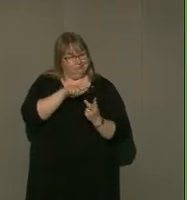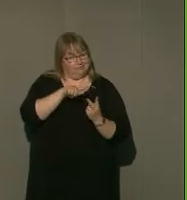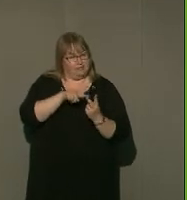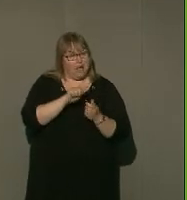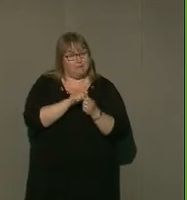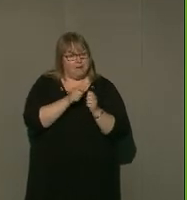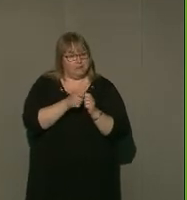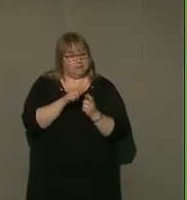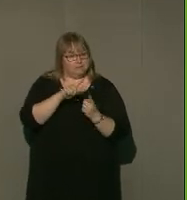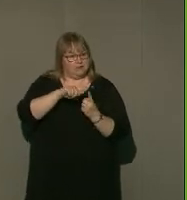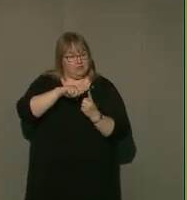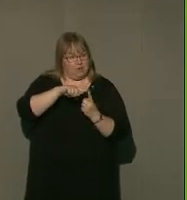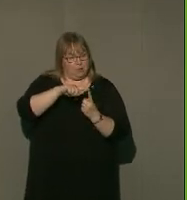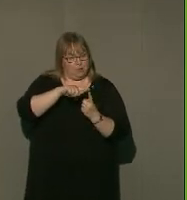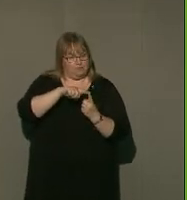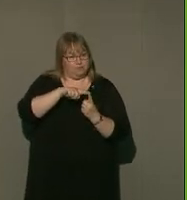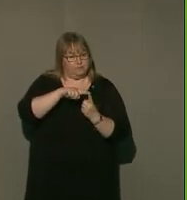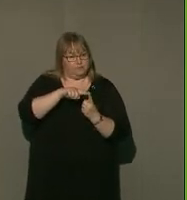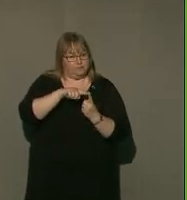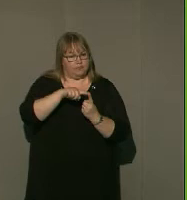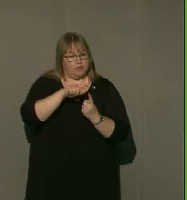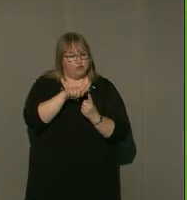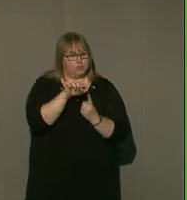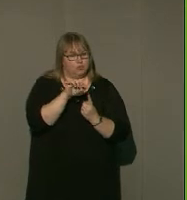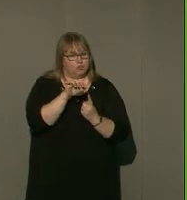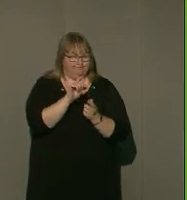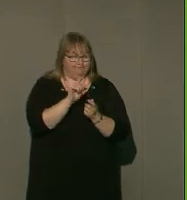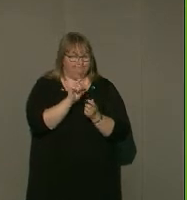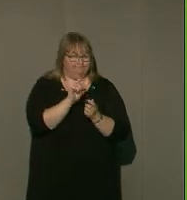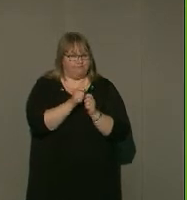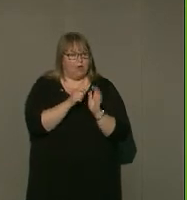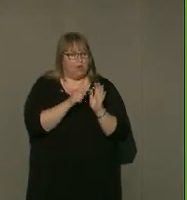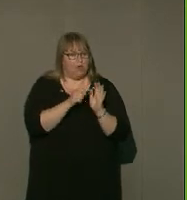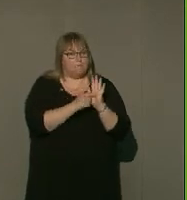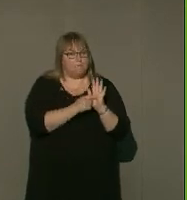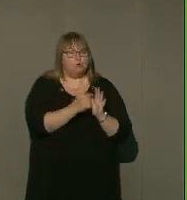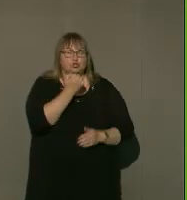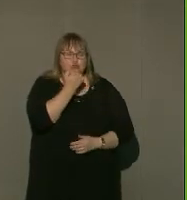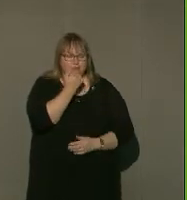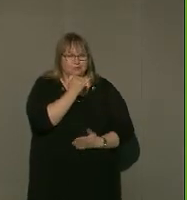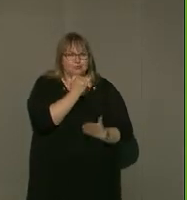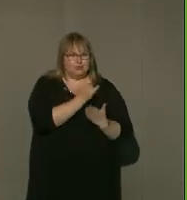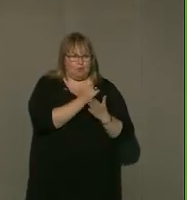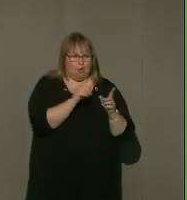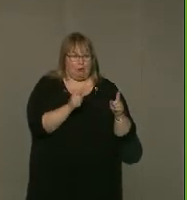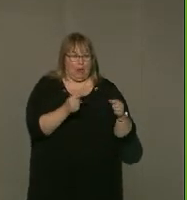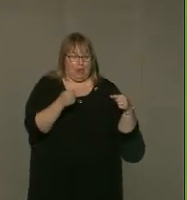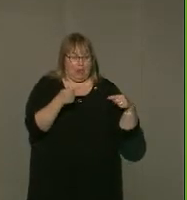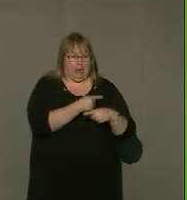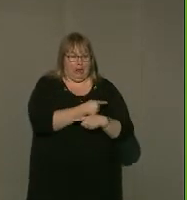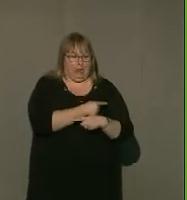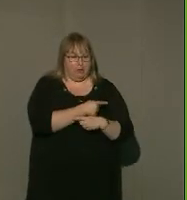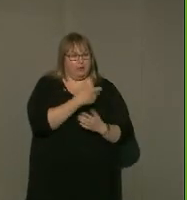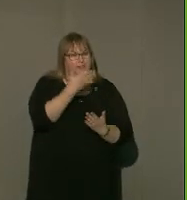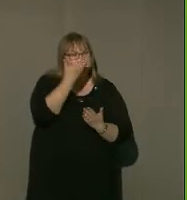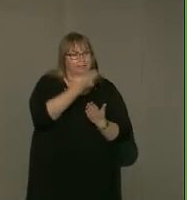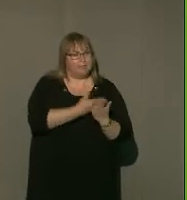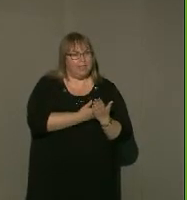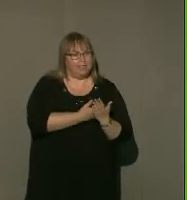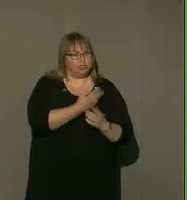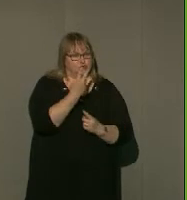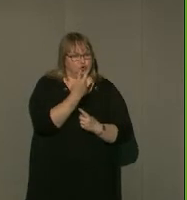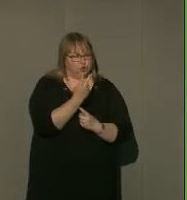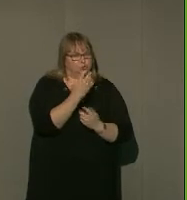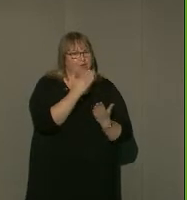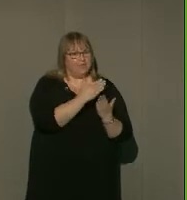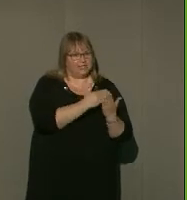one is to correct the motion numbers on page 2 of the